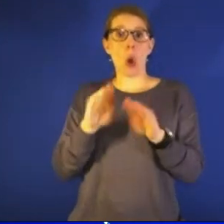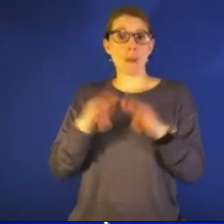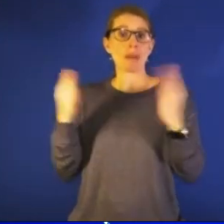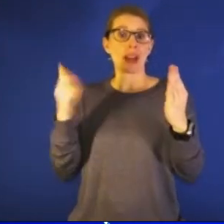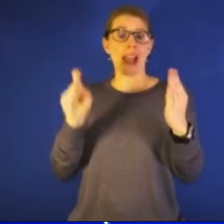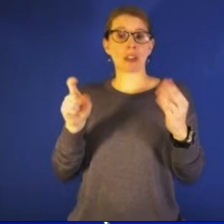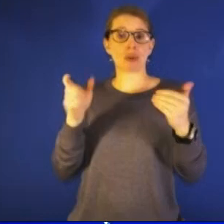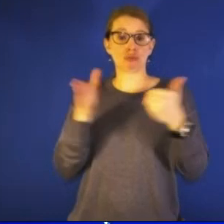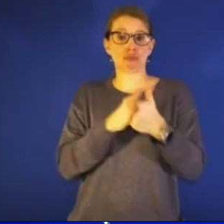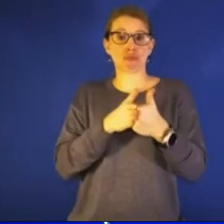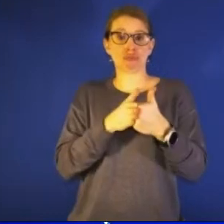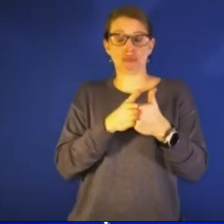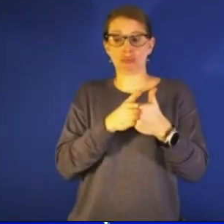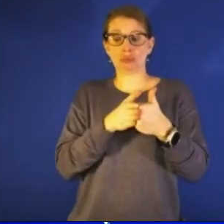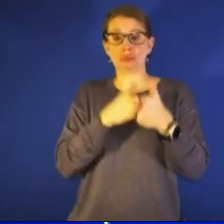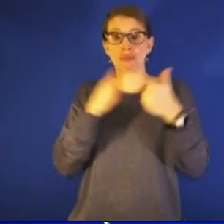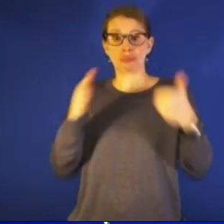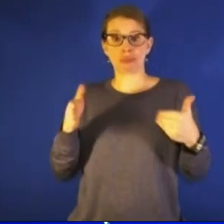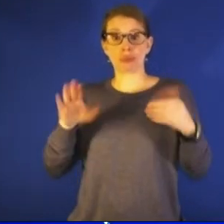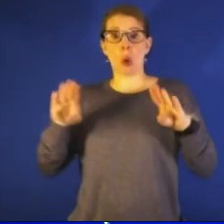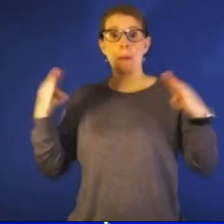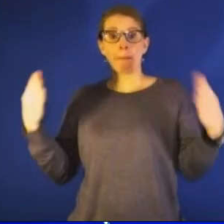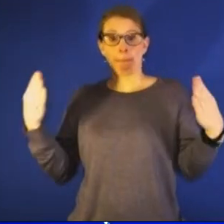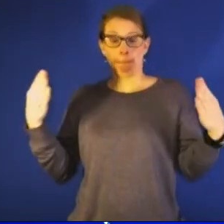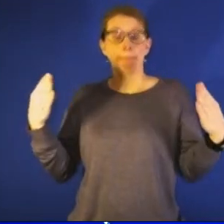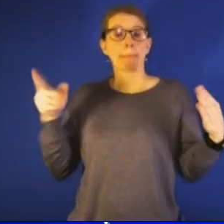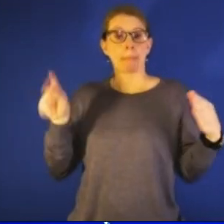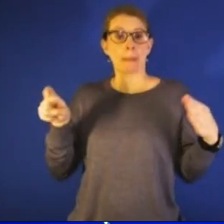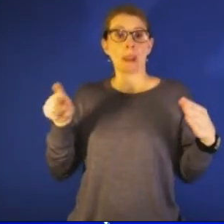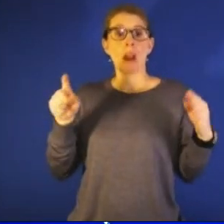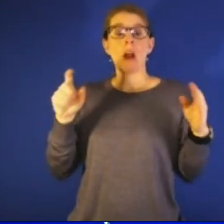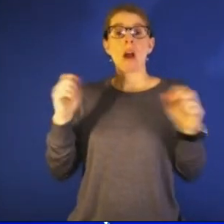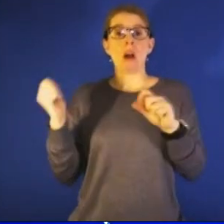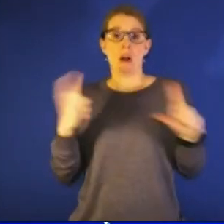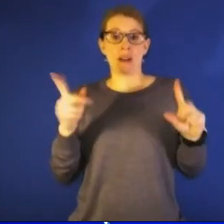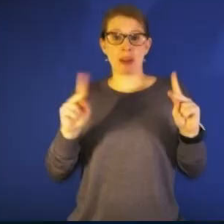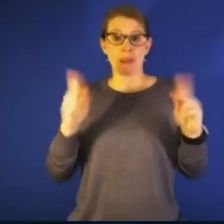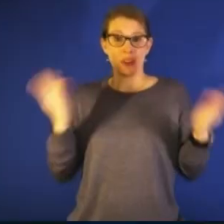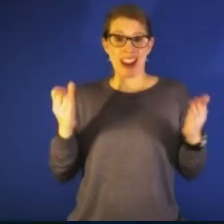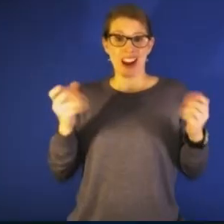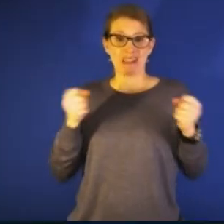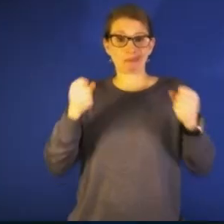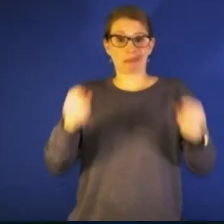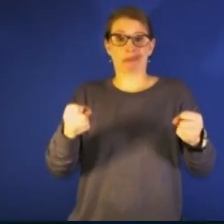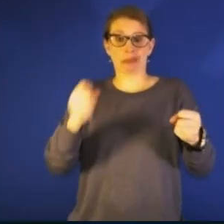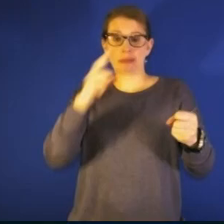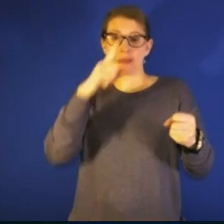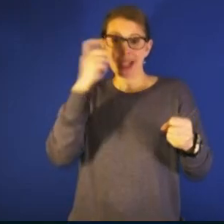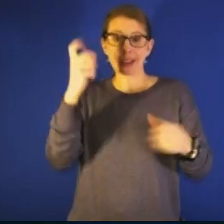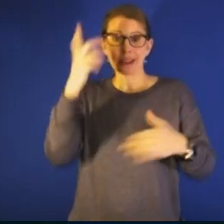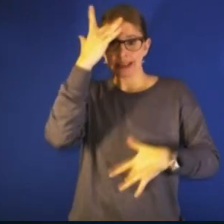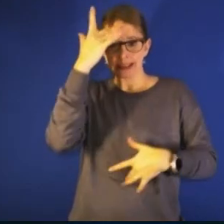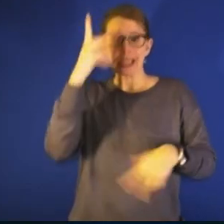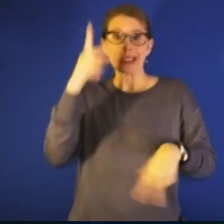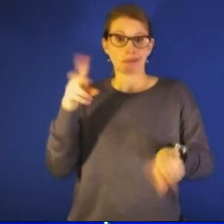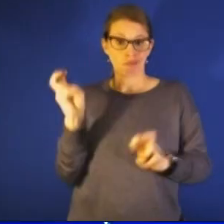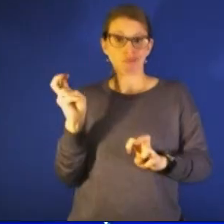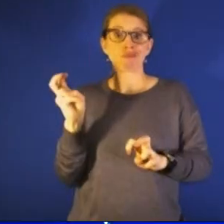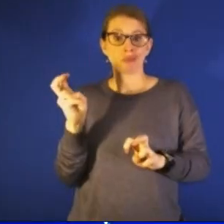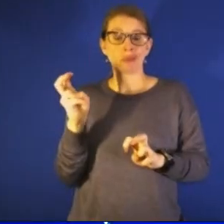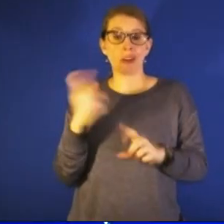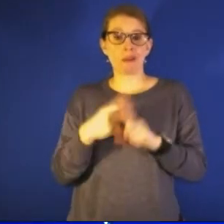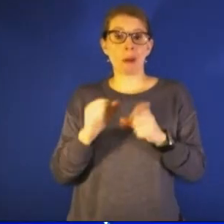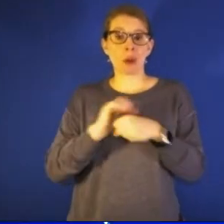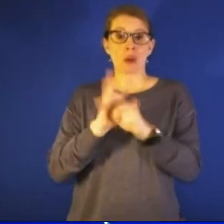recent weeks. Those people are all here because of COVID itself. And they're all sick. So, yes. Right, they're ill. Absolutely. Yep. So I think it's a